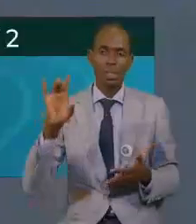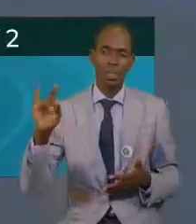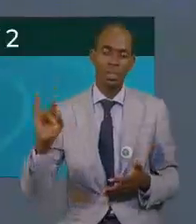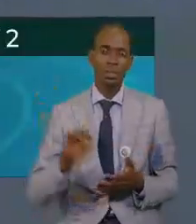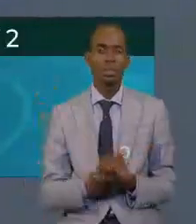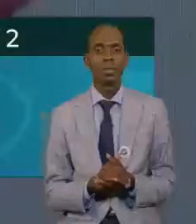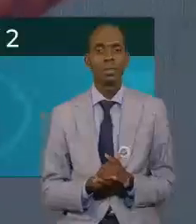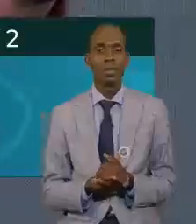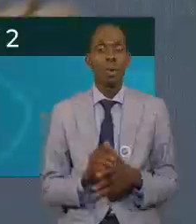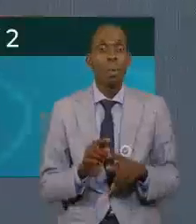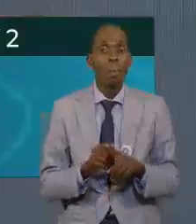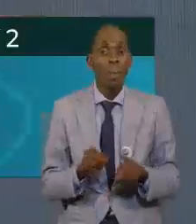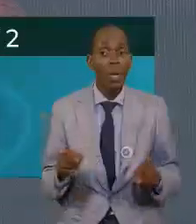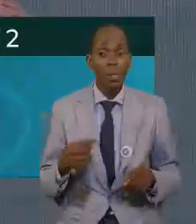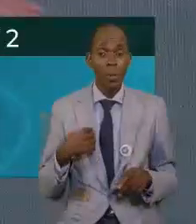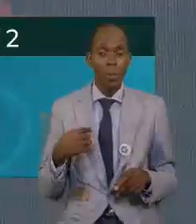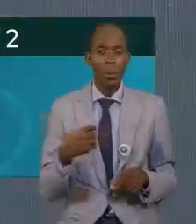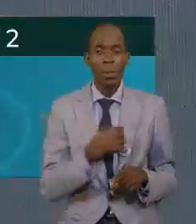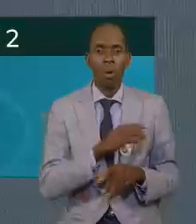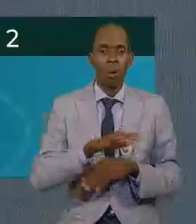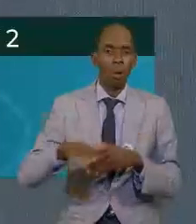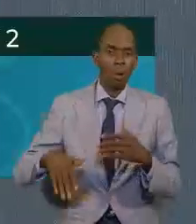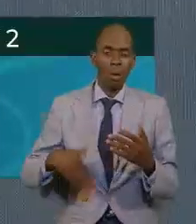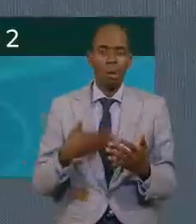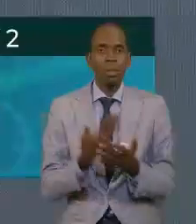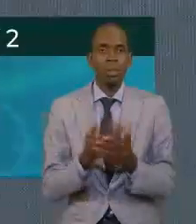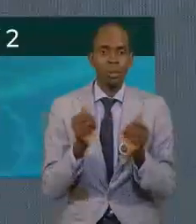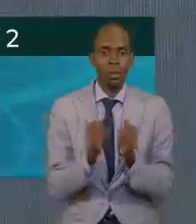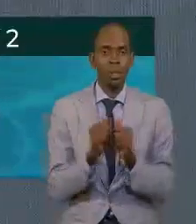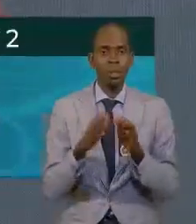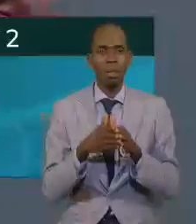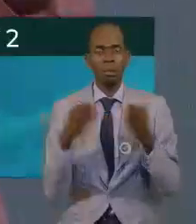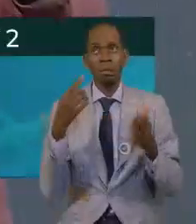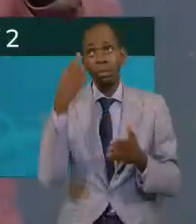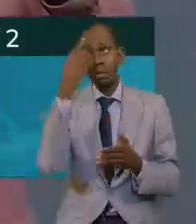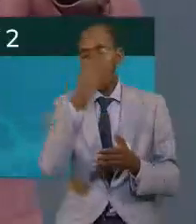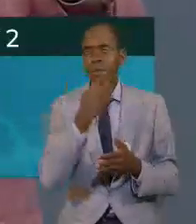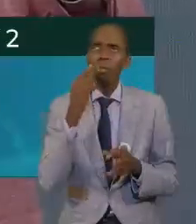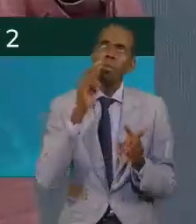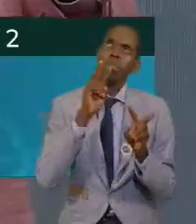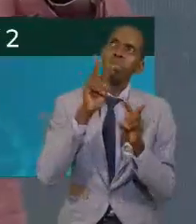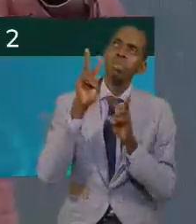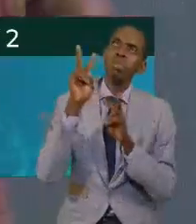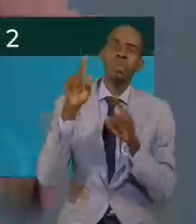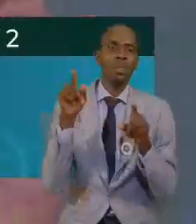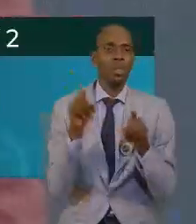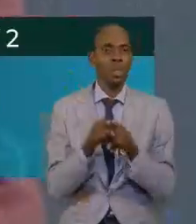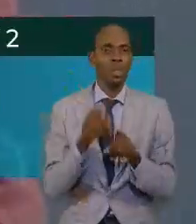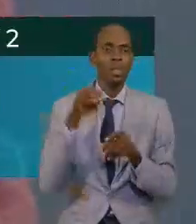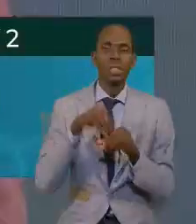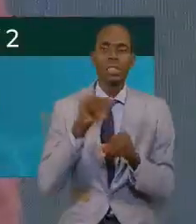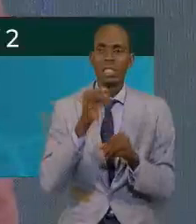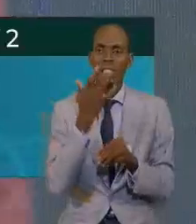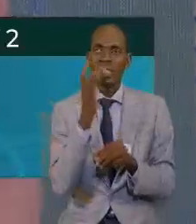But we all with open face beholding as in a glass the